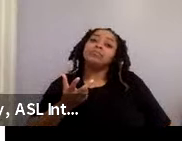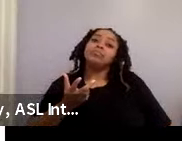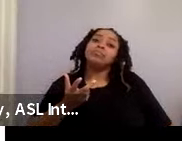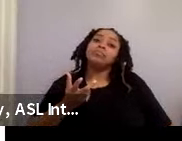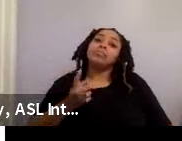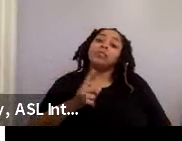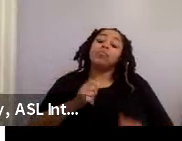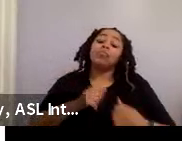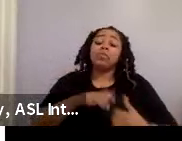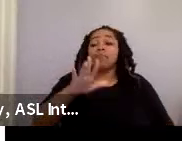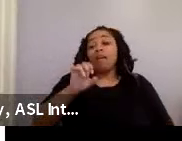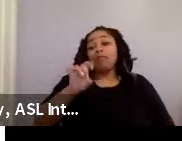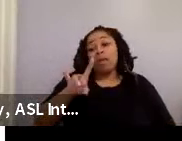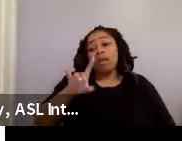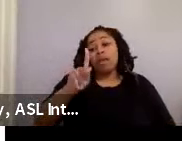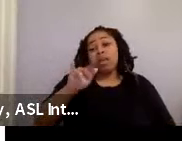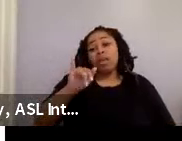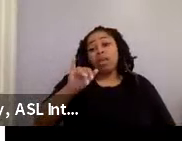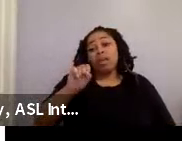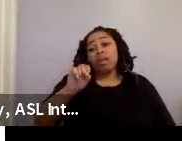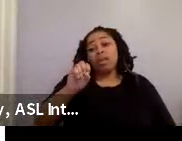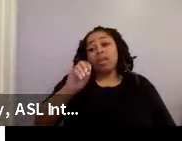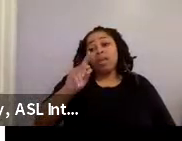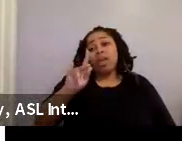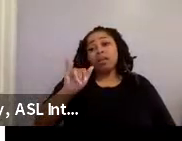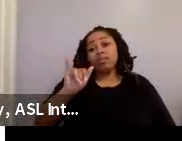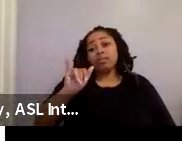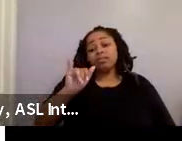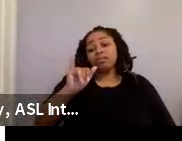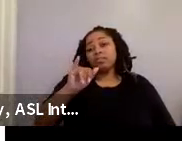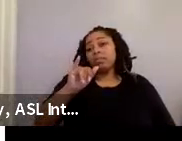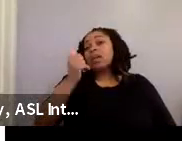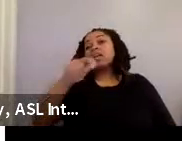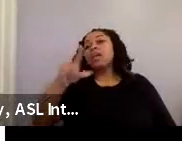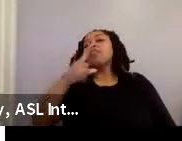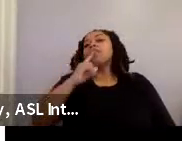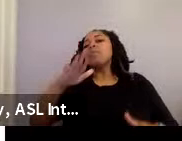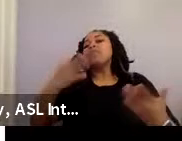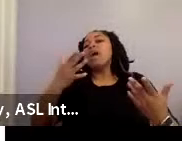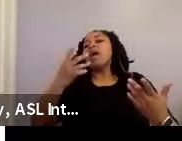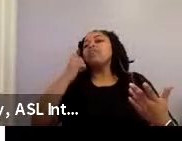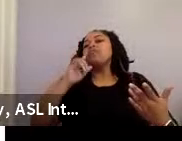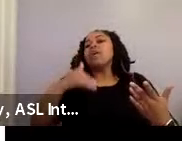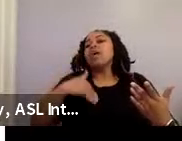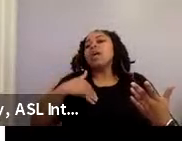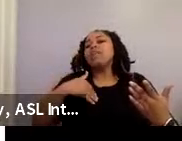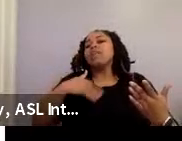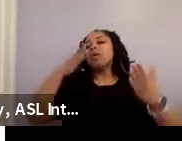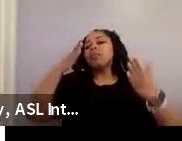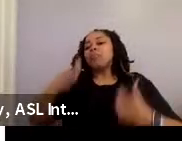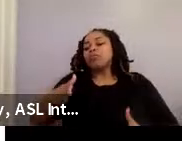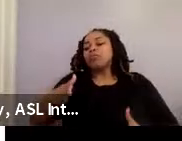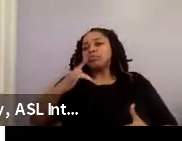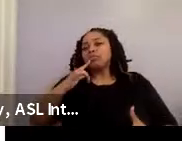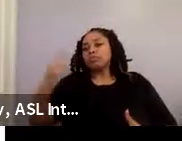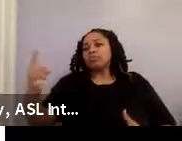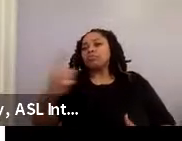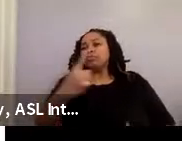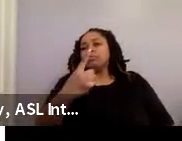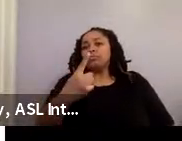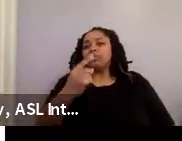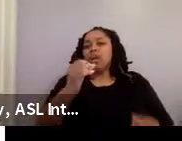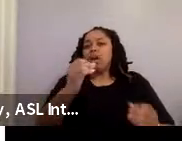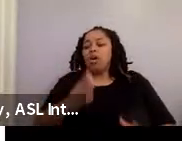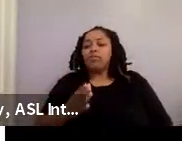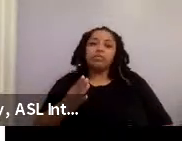With 508 kiosks, none of those provide for having an attendee, an attendant, a